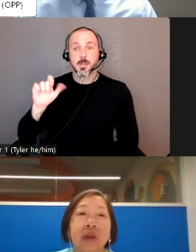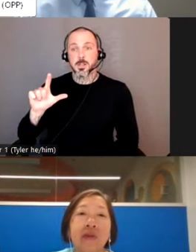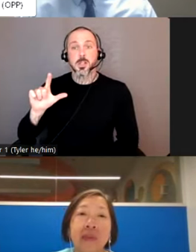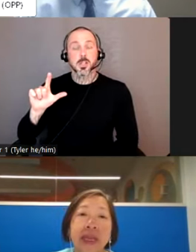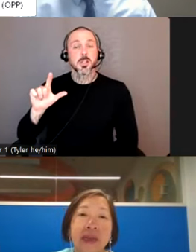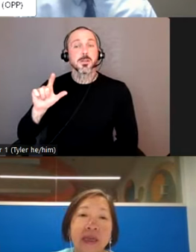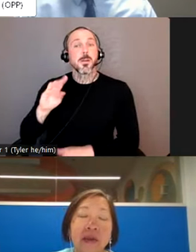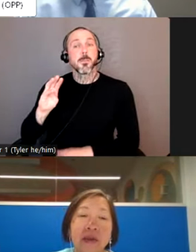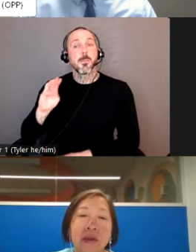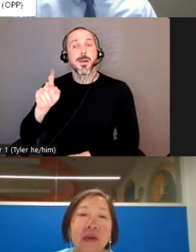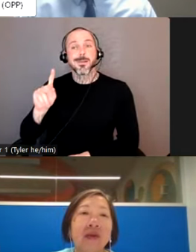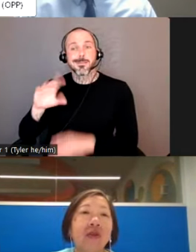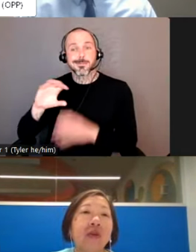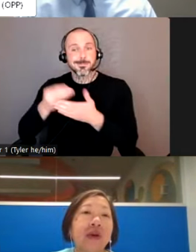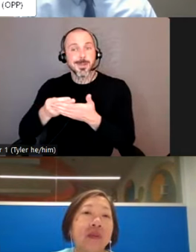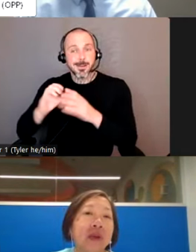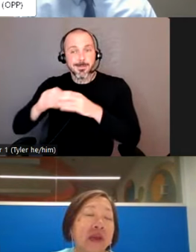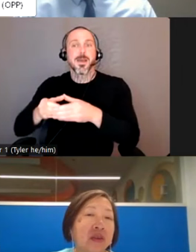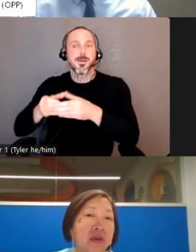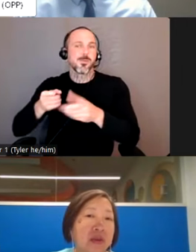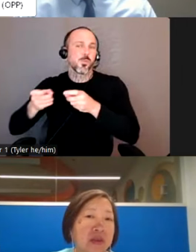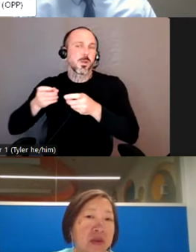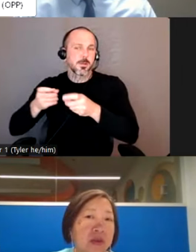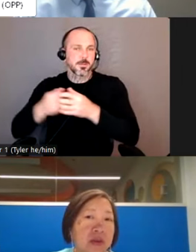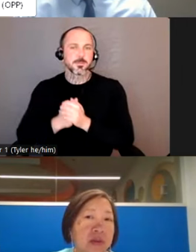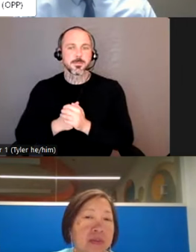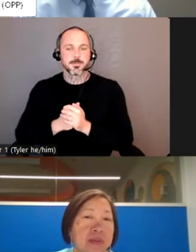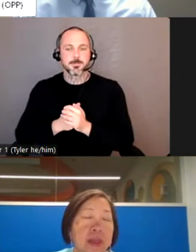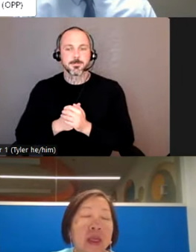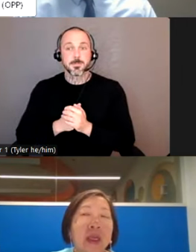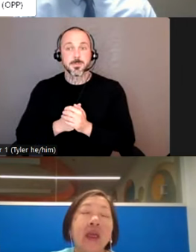key part of our mandate is to provide protection to investors.